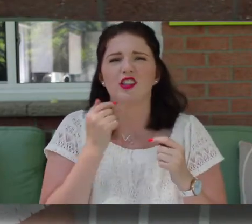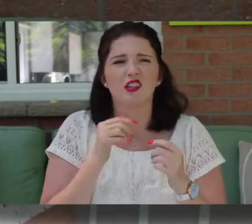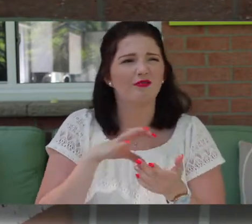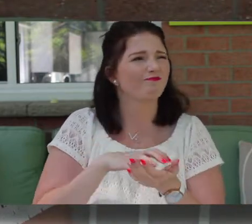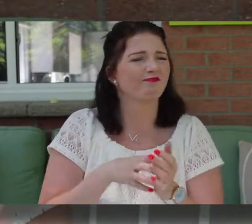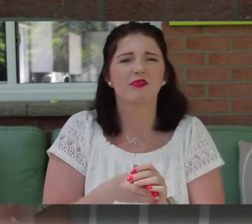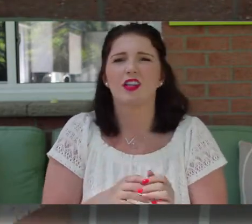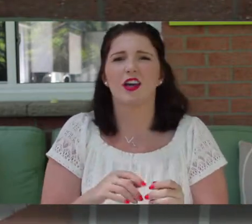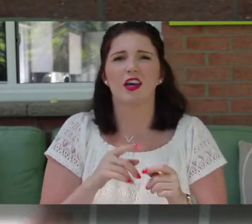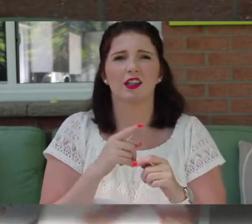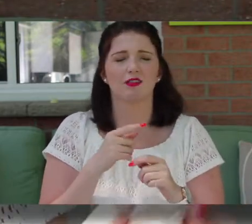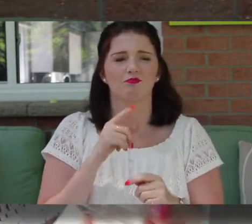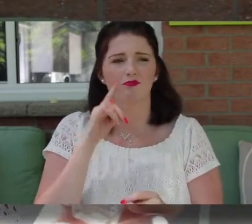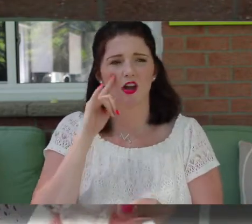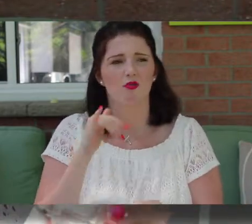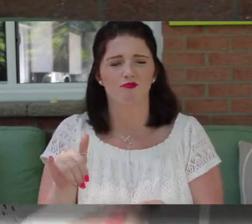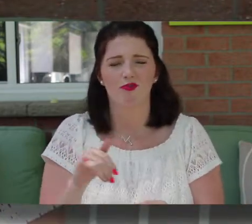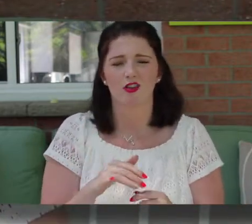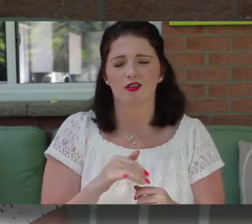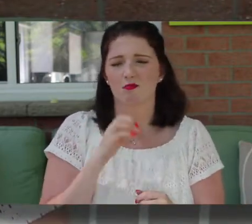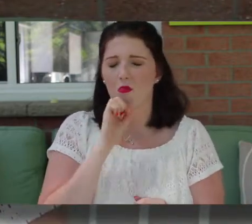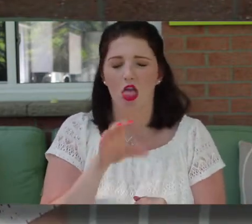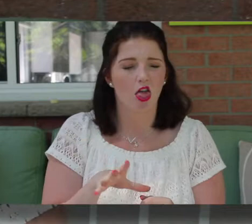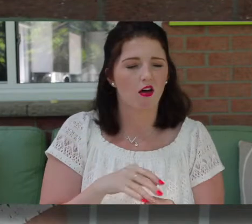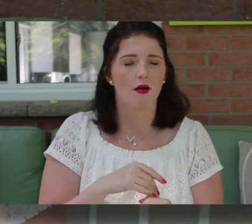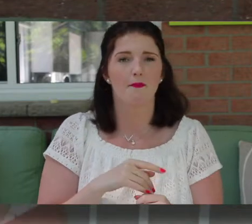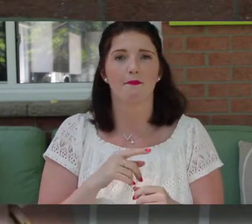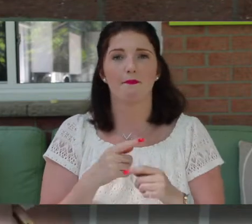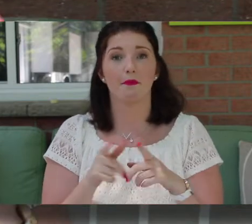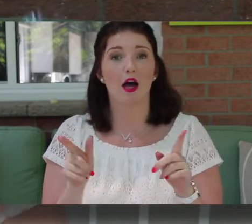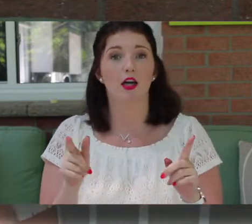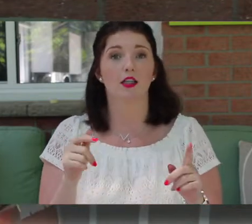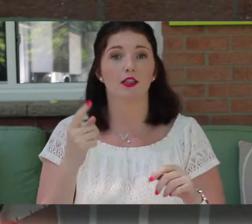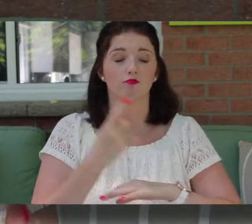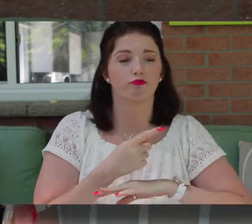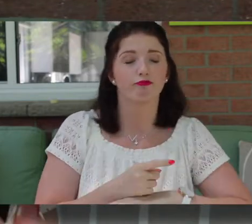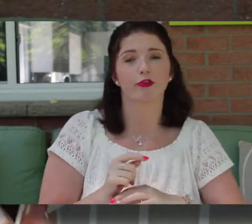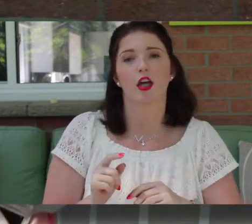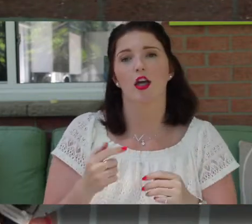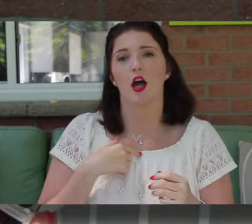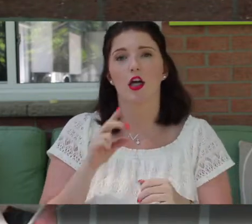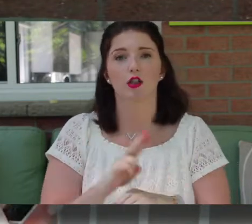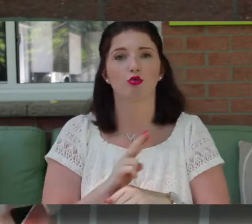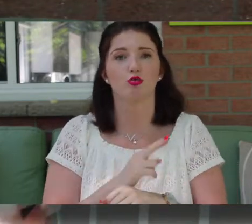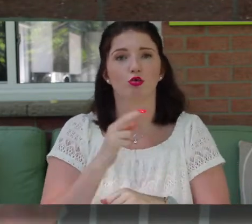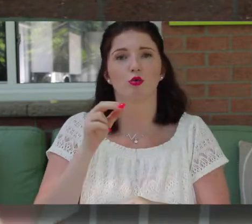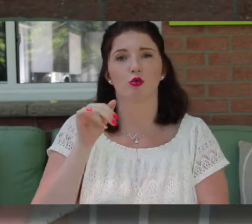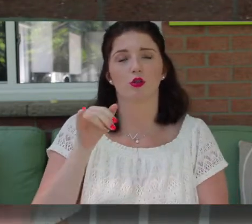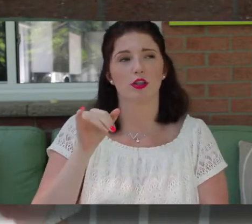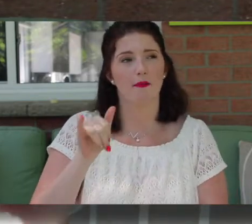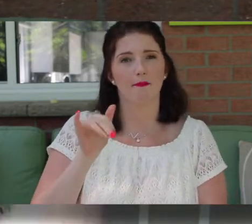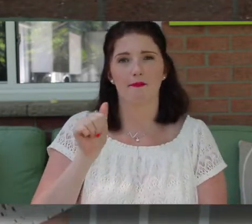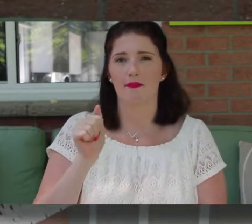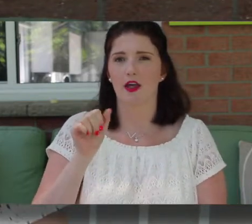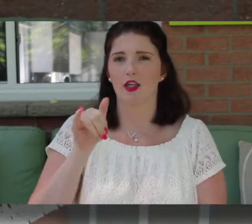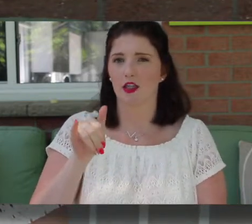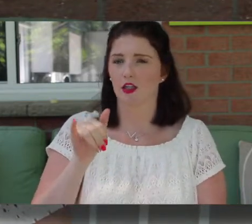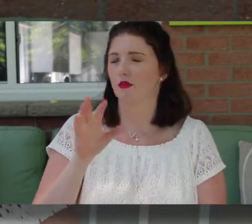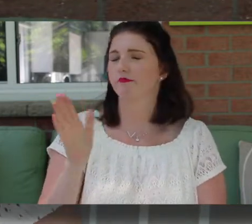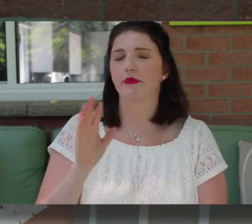up. But these, I don't have a problem with. I'm actually wearing the Fit Me one today, so just test it out, see how long it